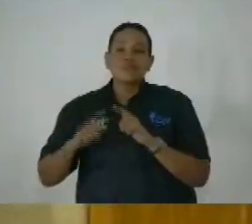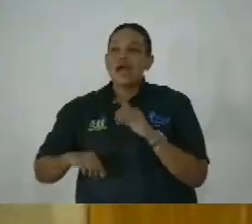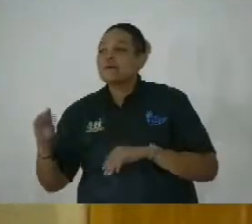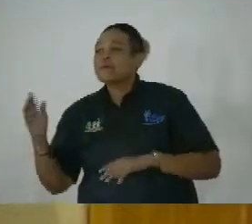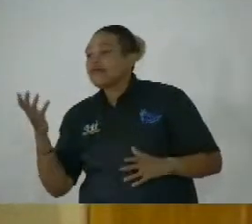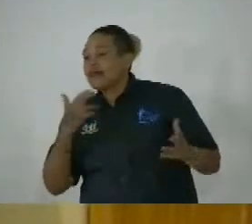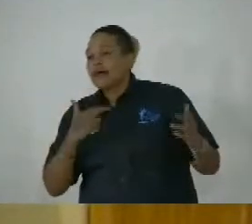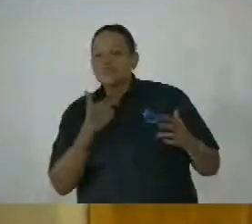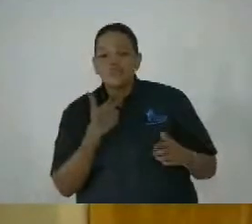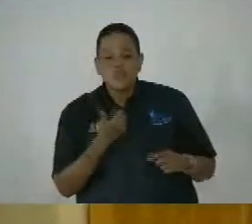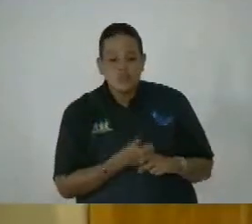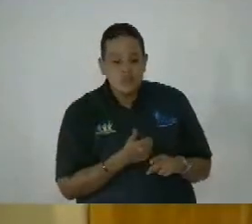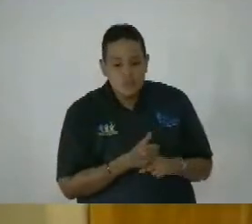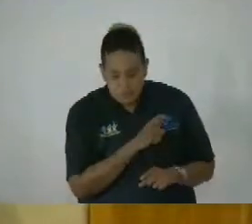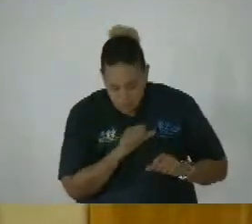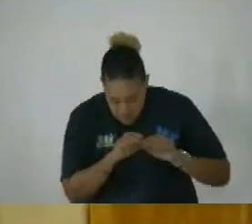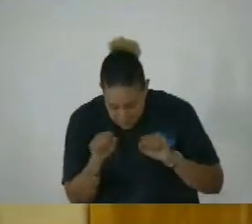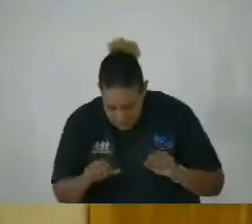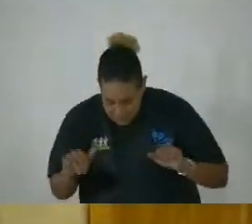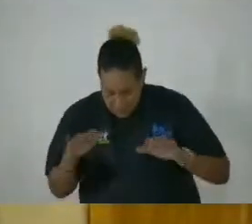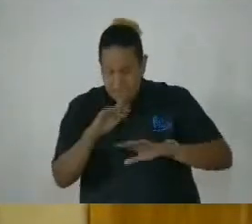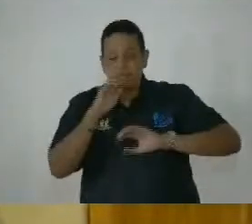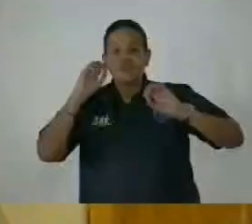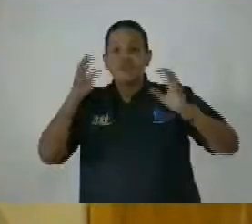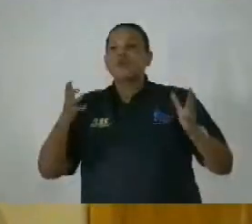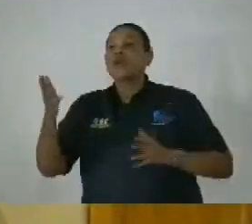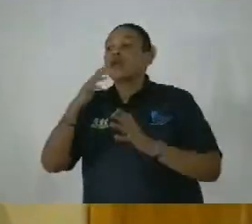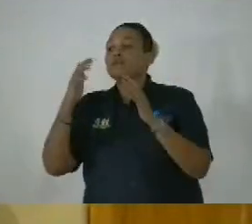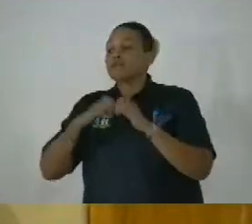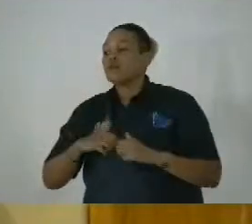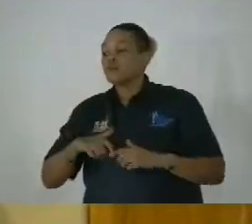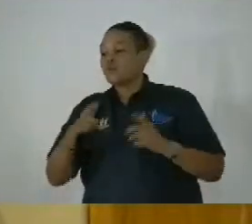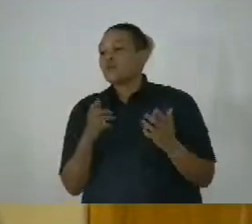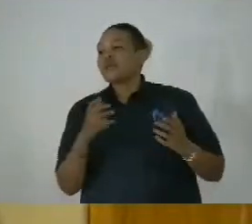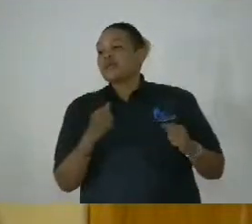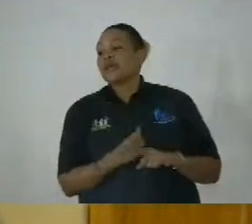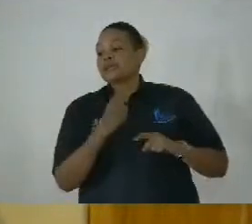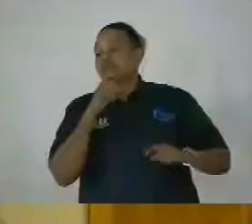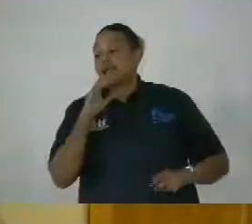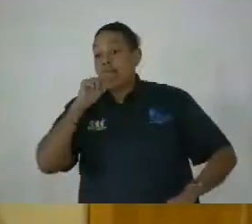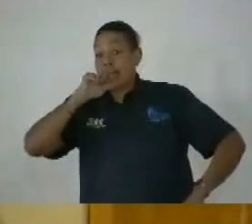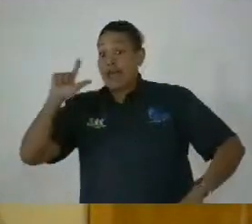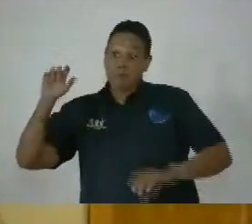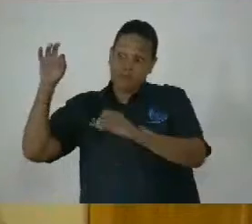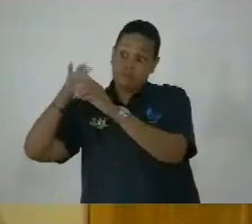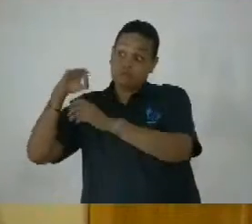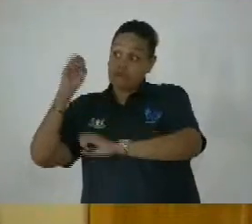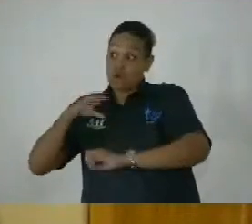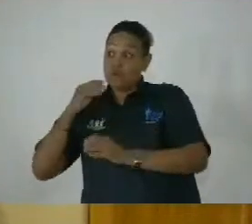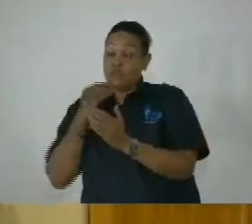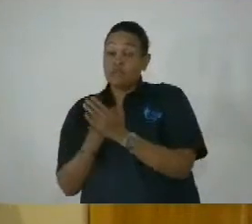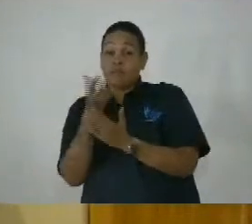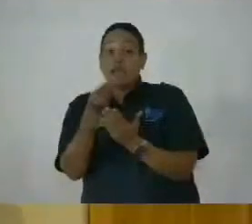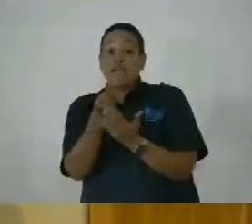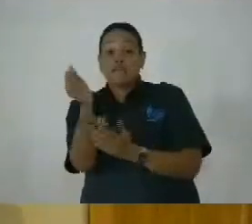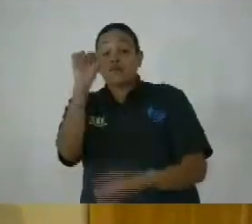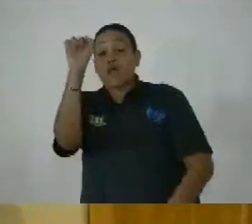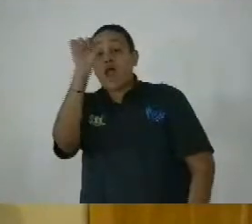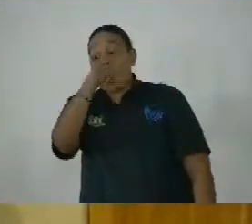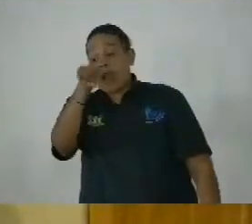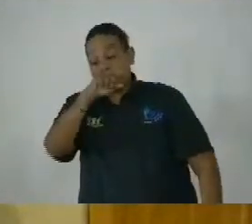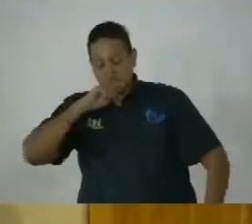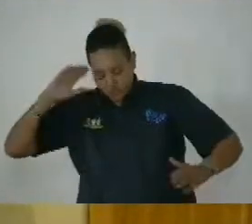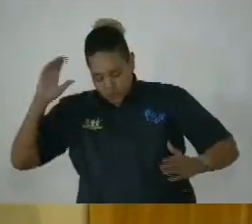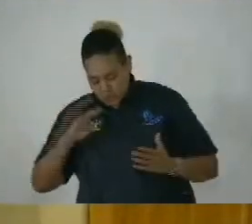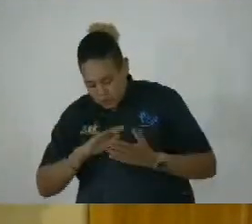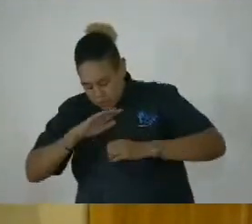Yes. Them crowd up the police here, and the police have nothing. You get a capital vote to buy a few vehicles, ease the pressure